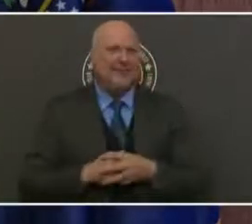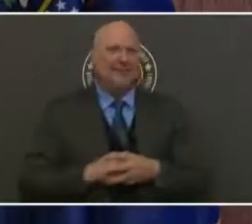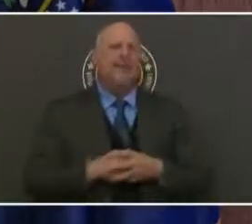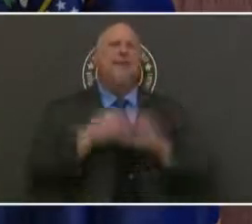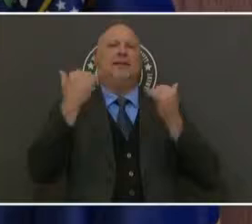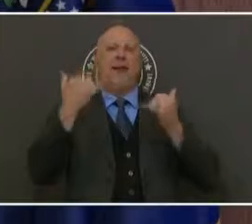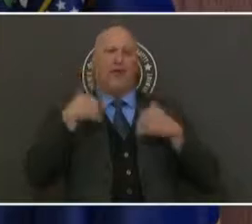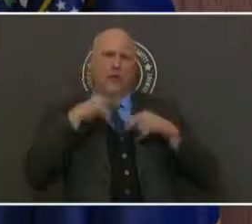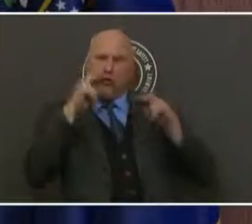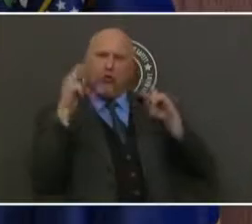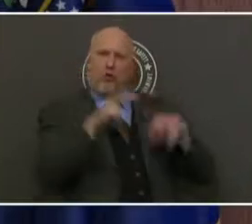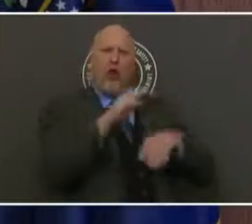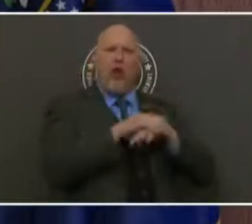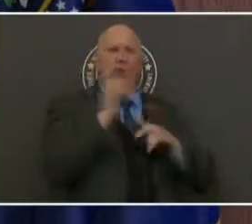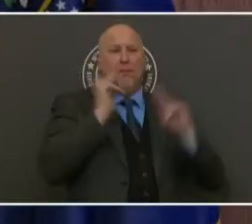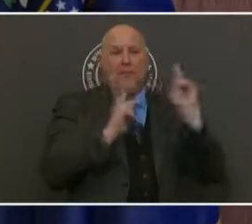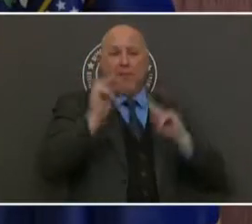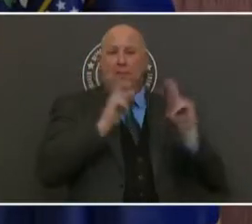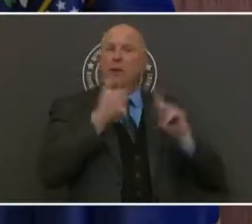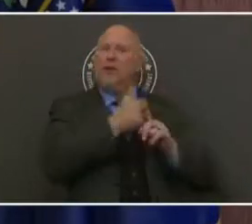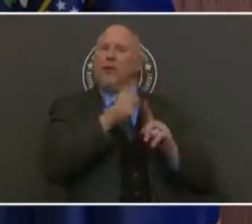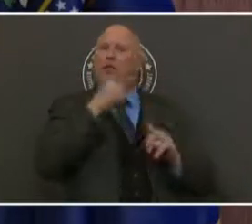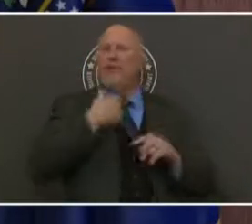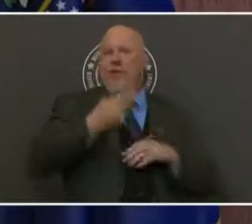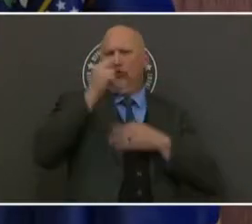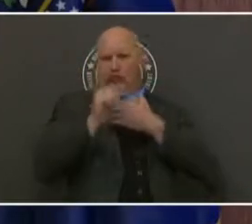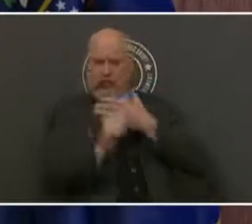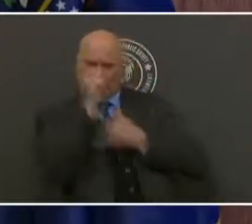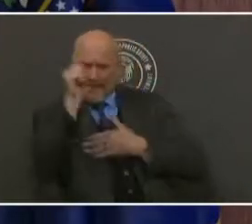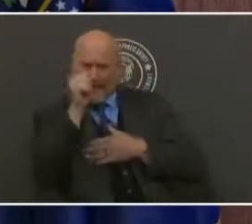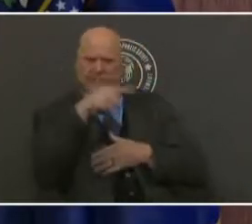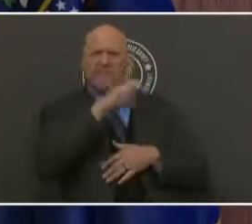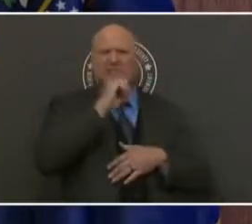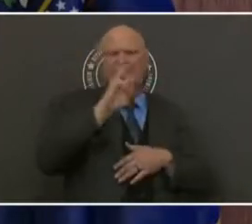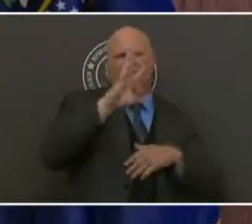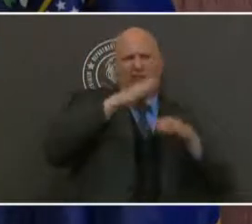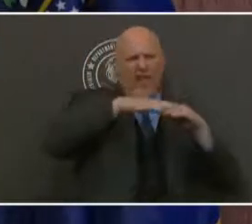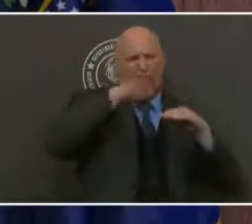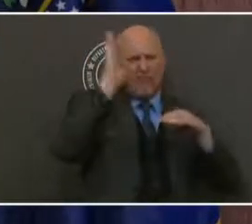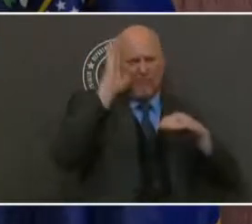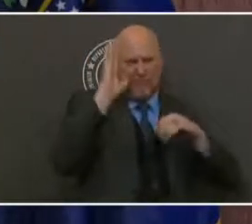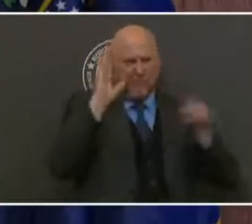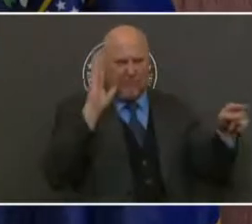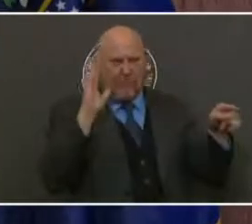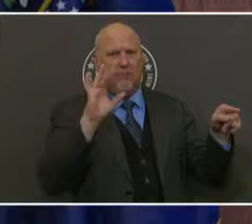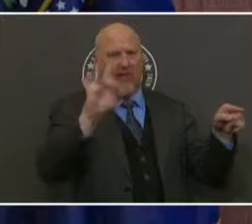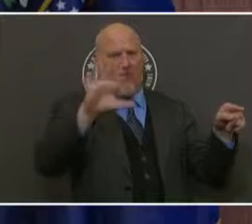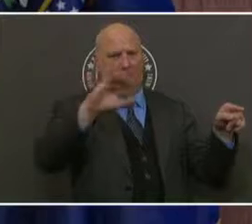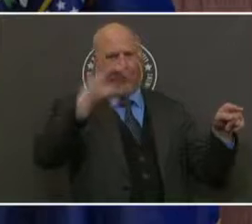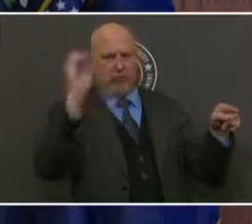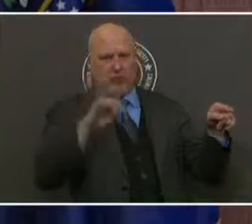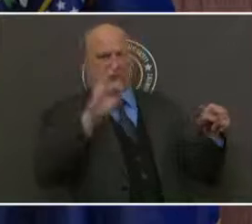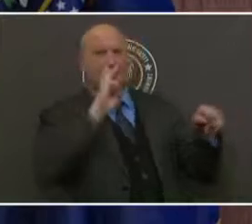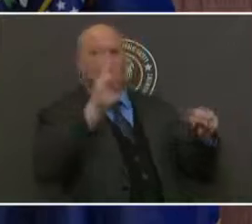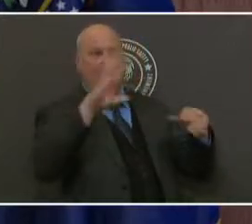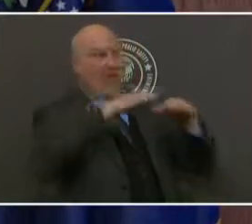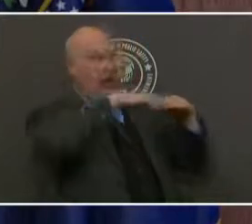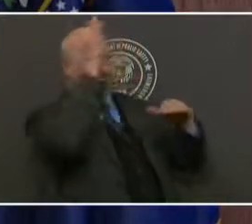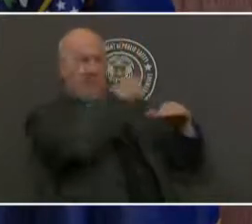now, 85% have received at least one vaccine. 70 and older, that number